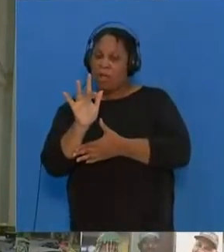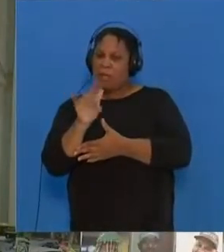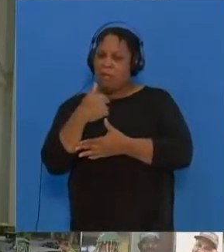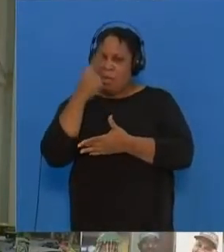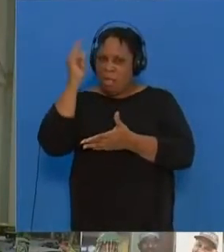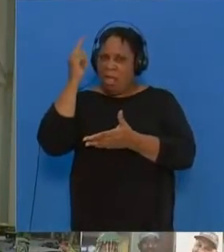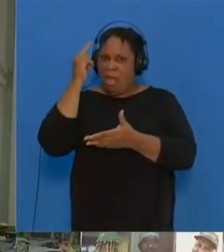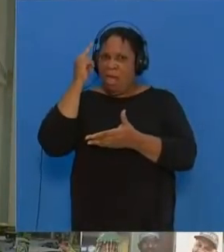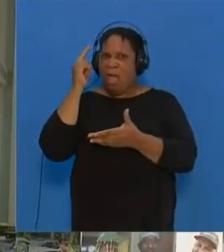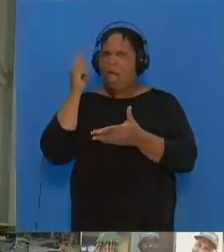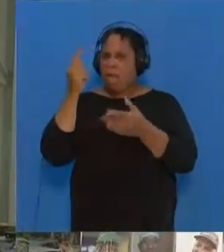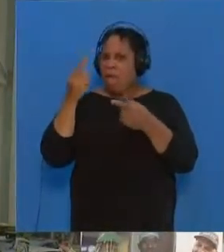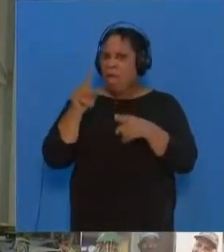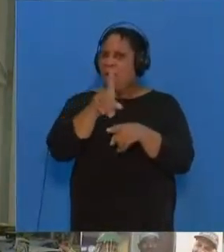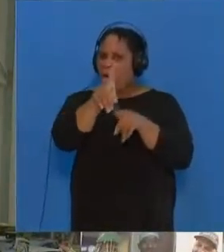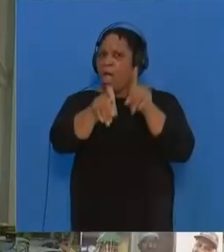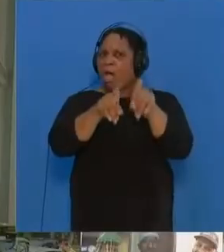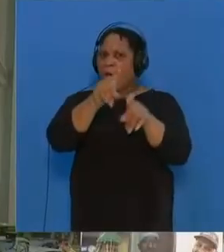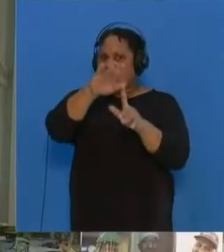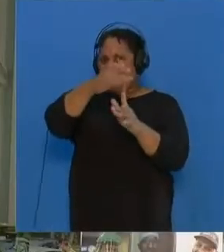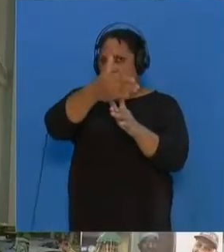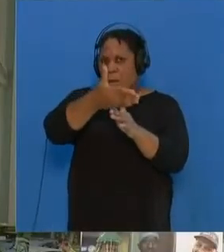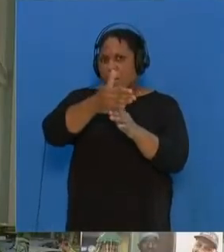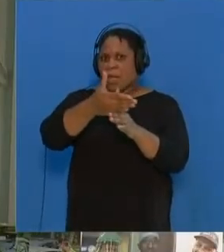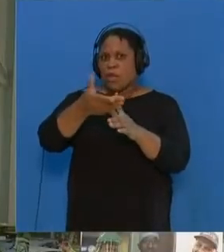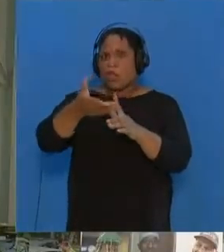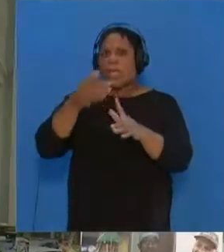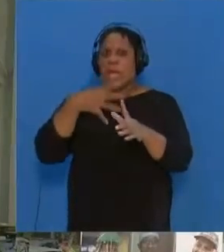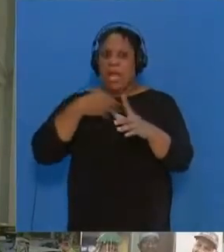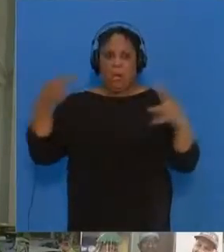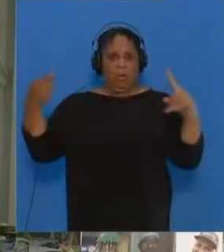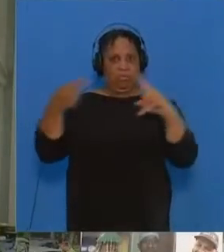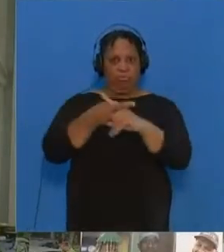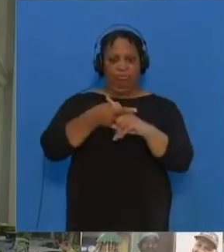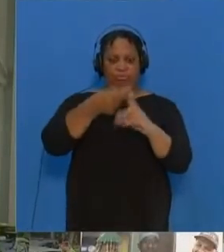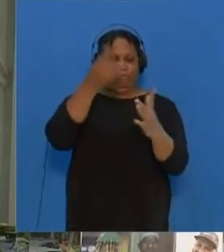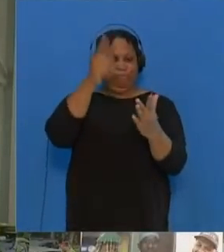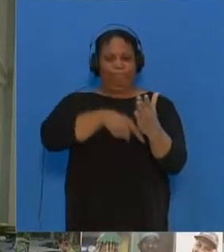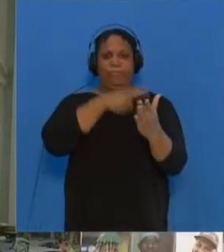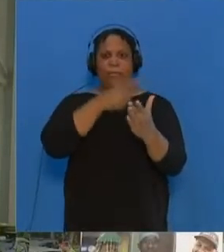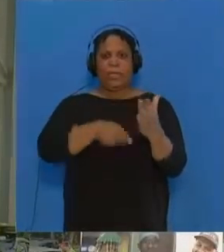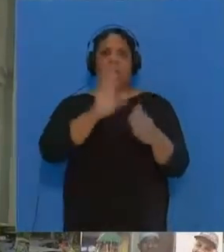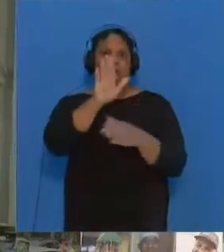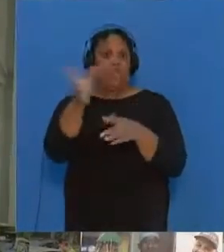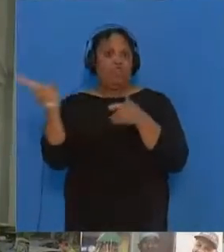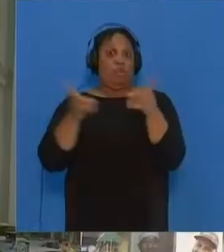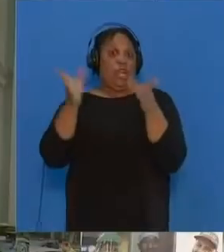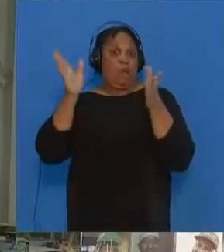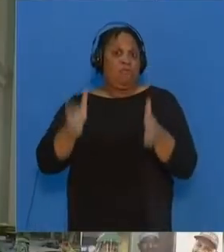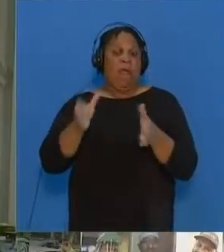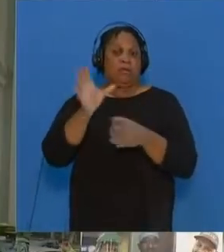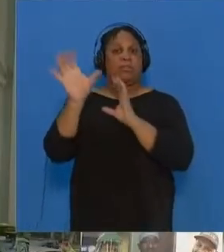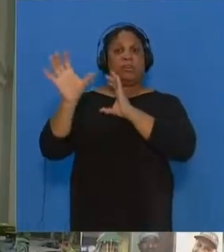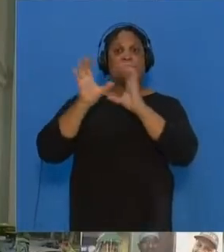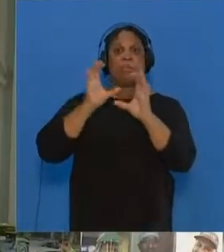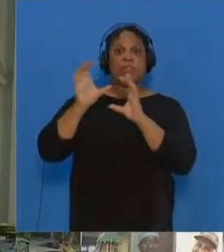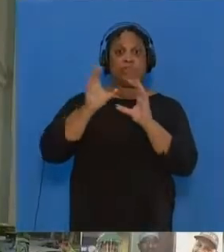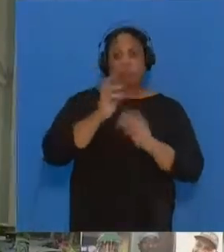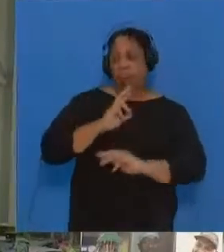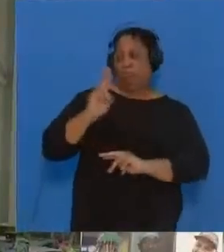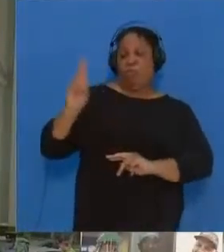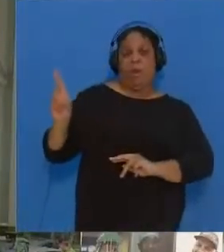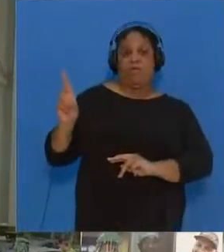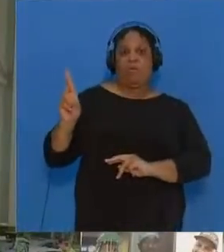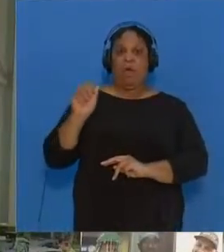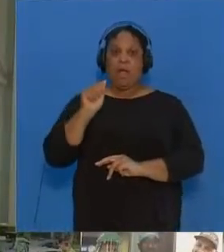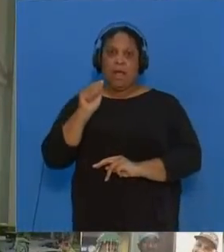I happened to ask you in between a question and intercepted. And your director of communications to my right,